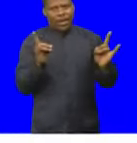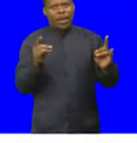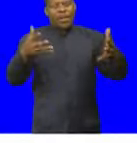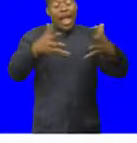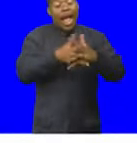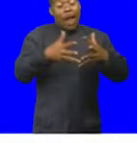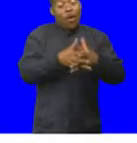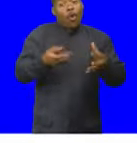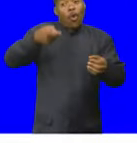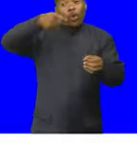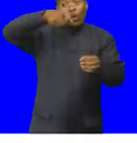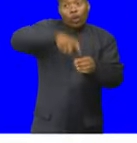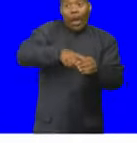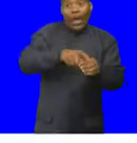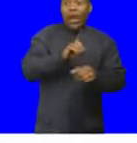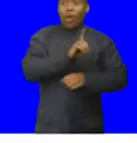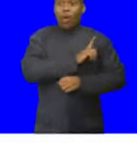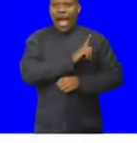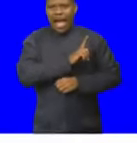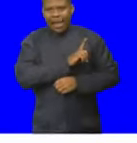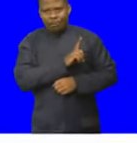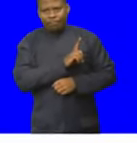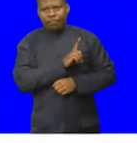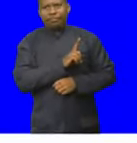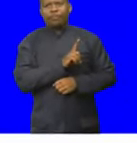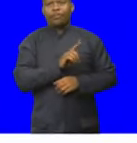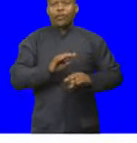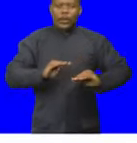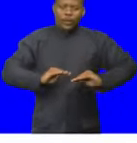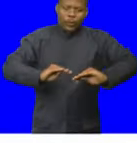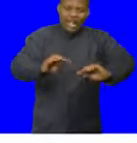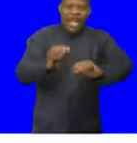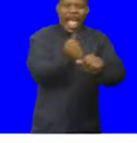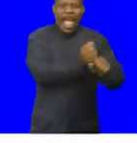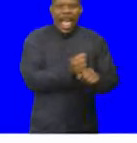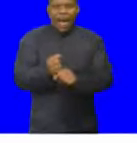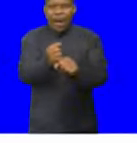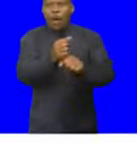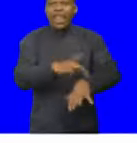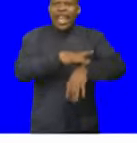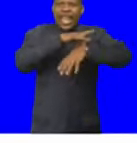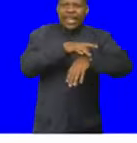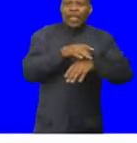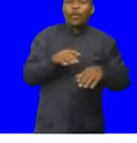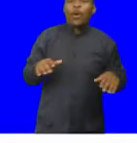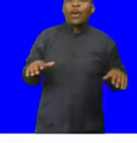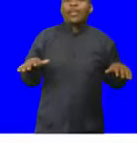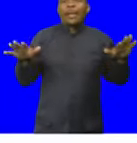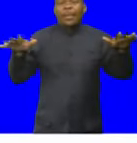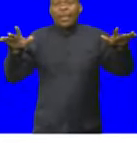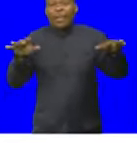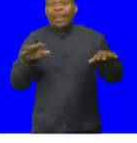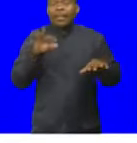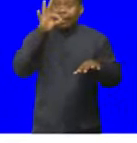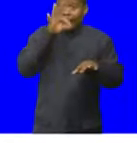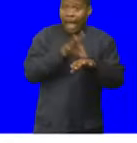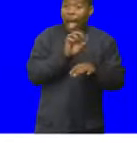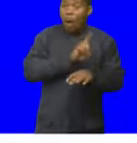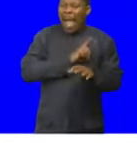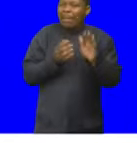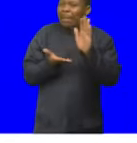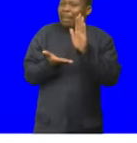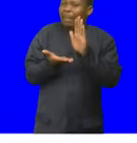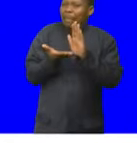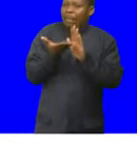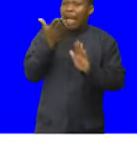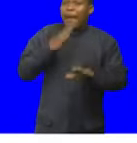lodge lapho bafundziswa kabanti ngesifo samalele veva lesibonakala sanza eveni